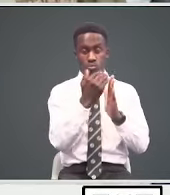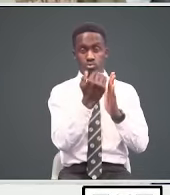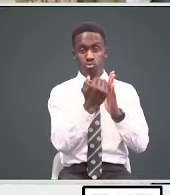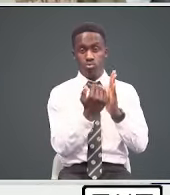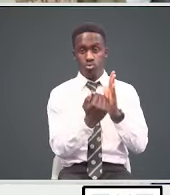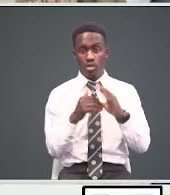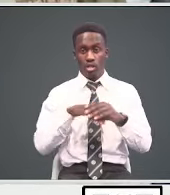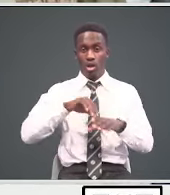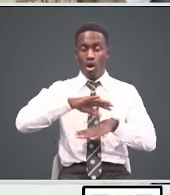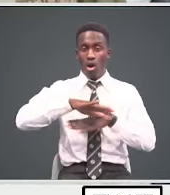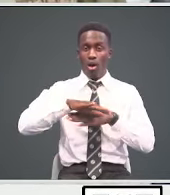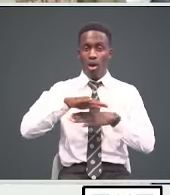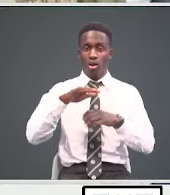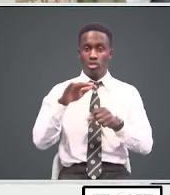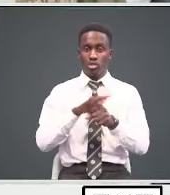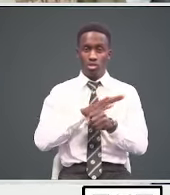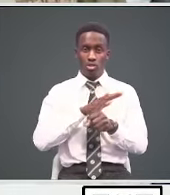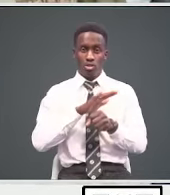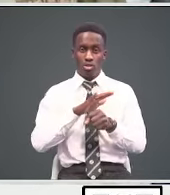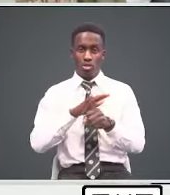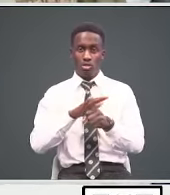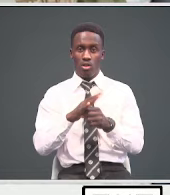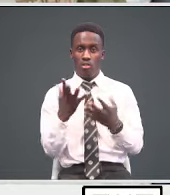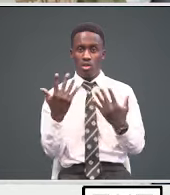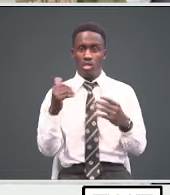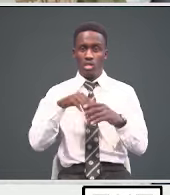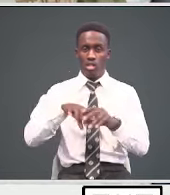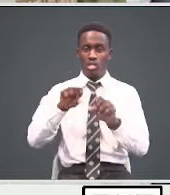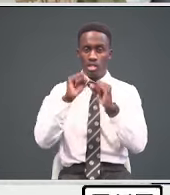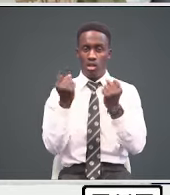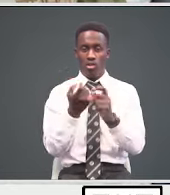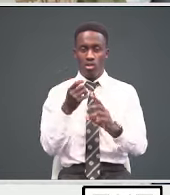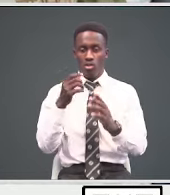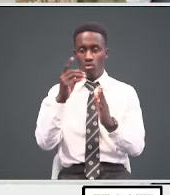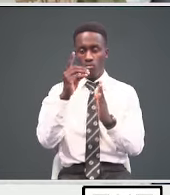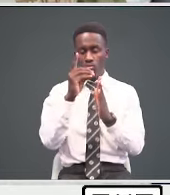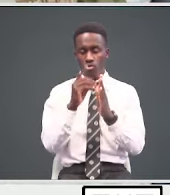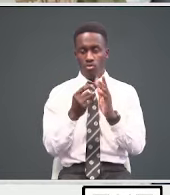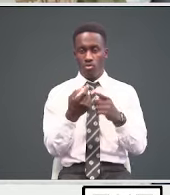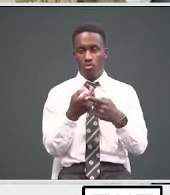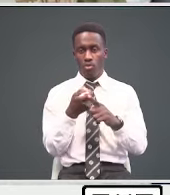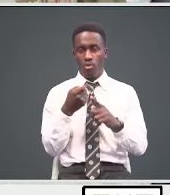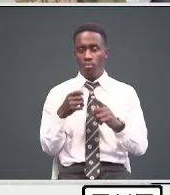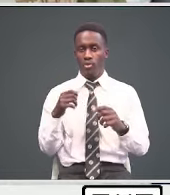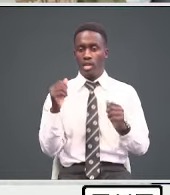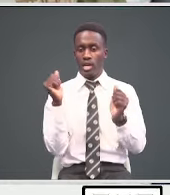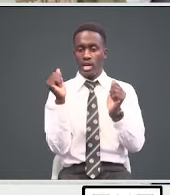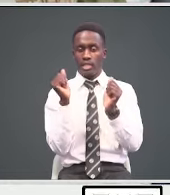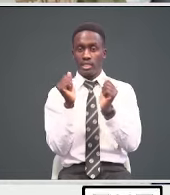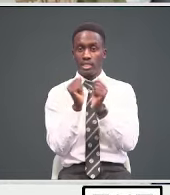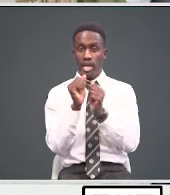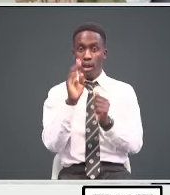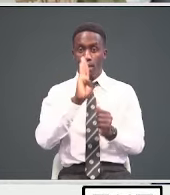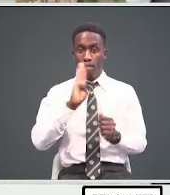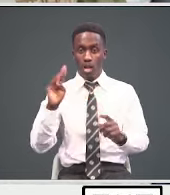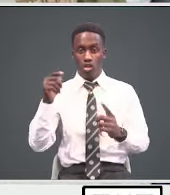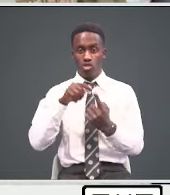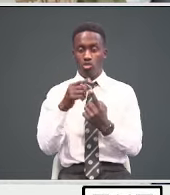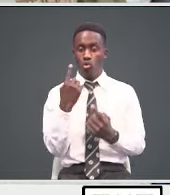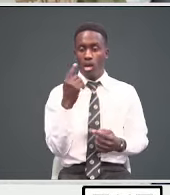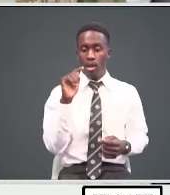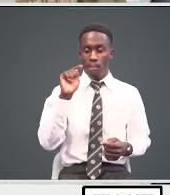assets of Metropolitan SACCO, dropping from 10.02 billion shillings in 2022 to